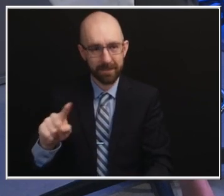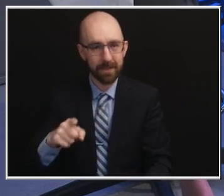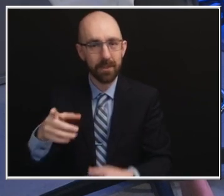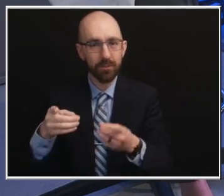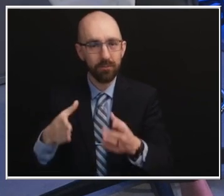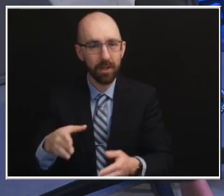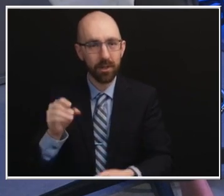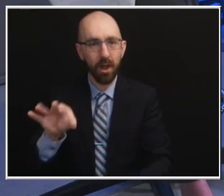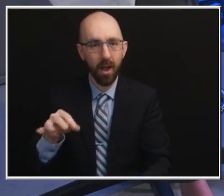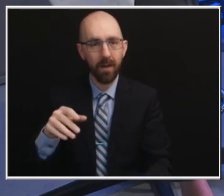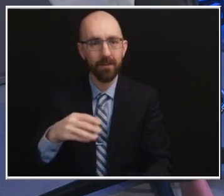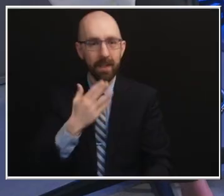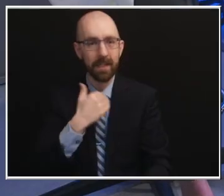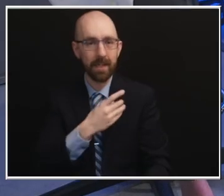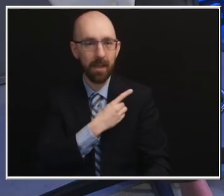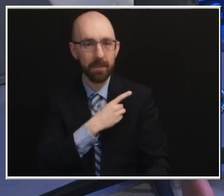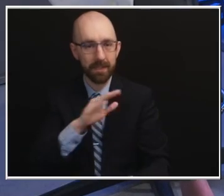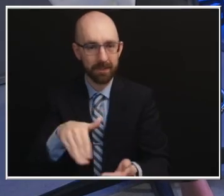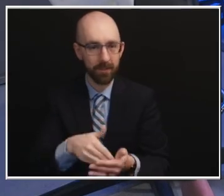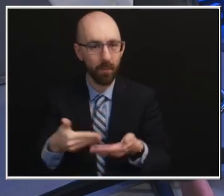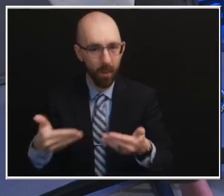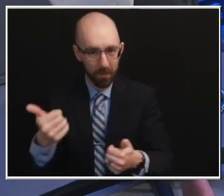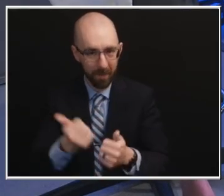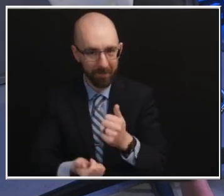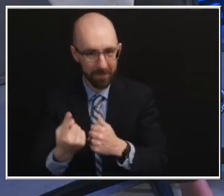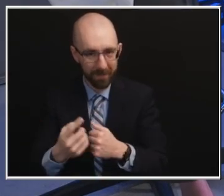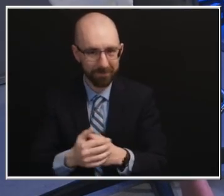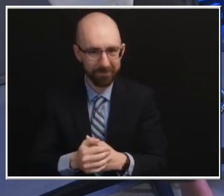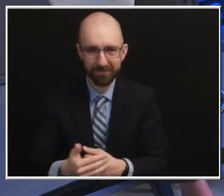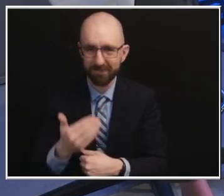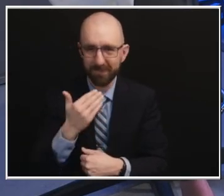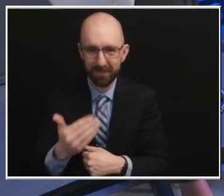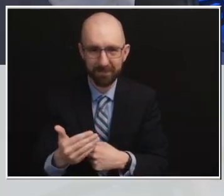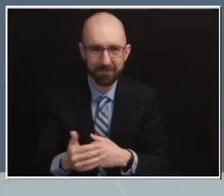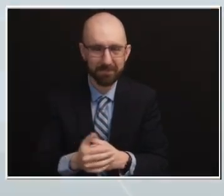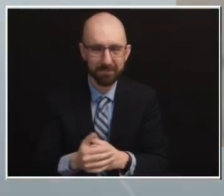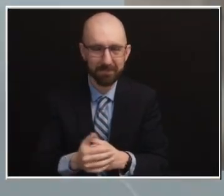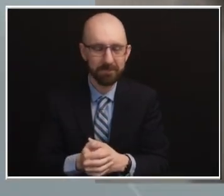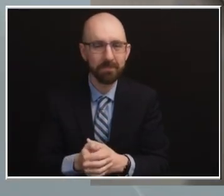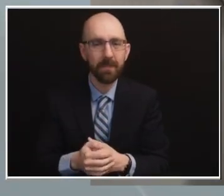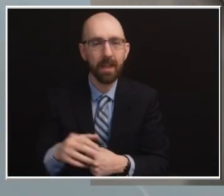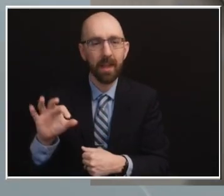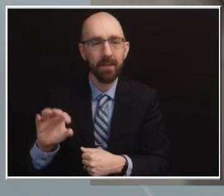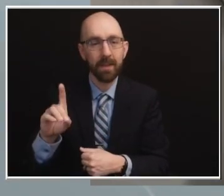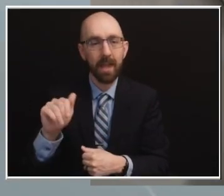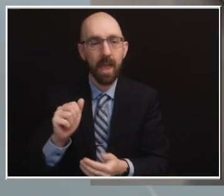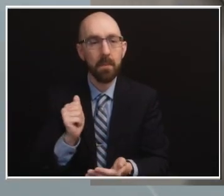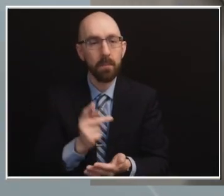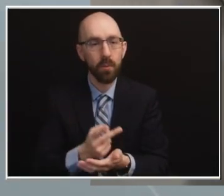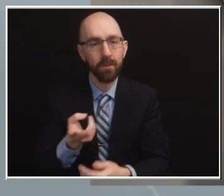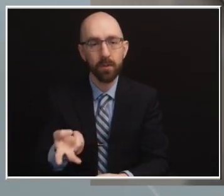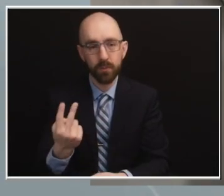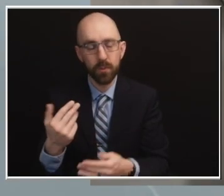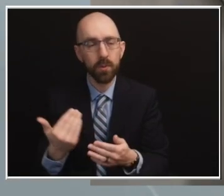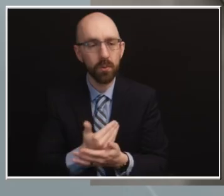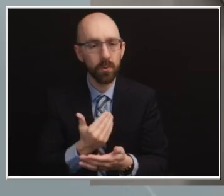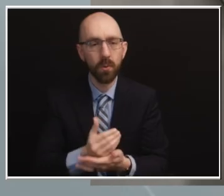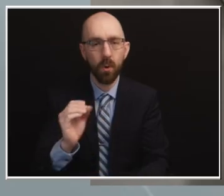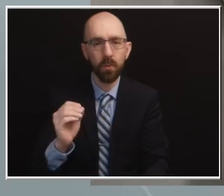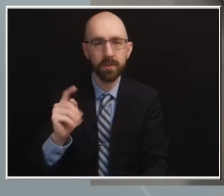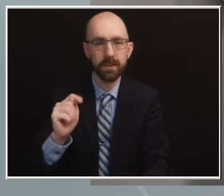Diabetes Center. Welcome to everybody. Thanks. The FDA approved two new over-the-counter CGM